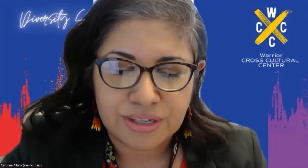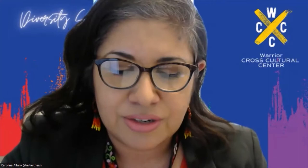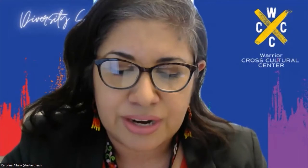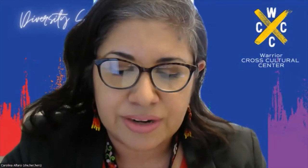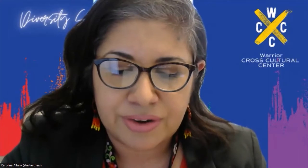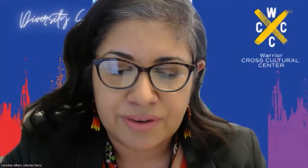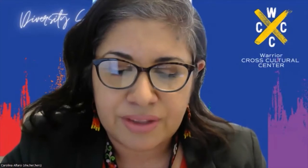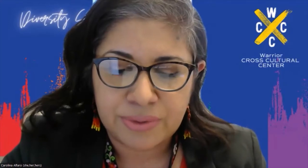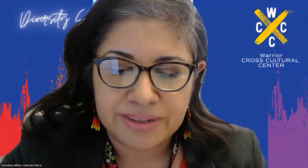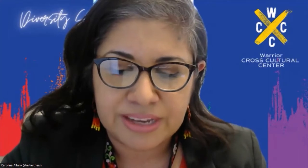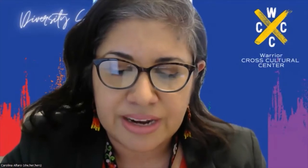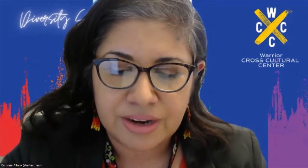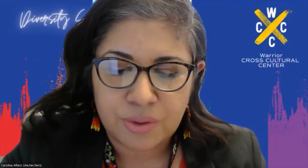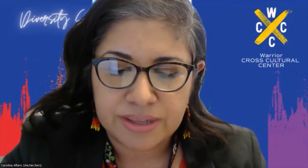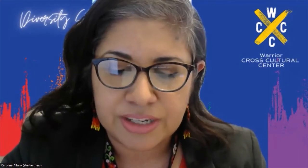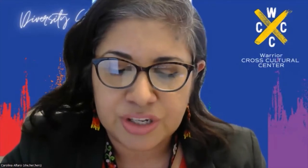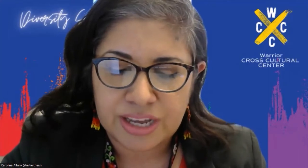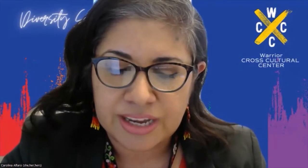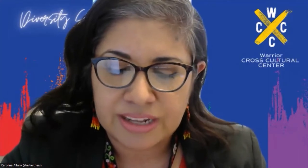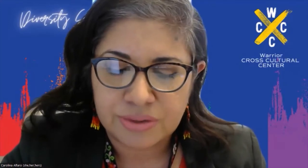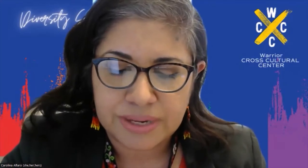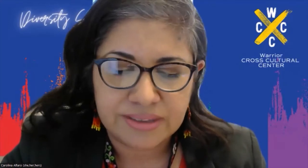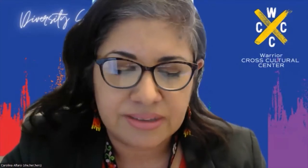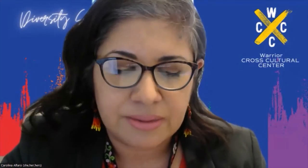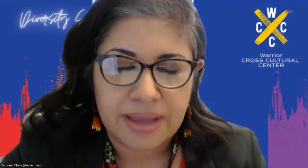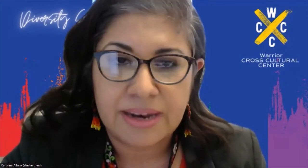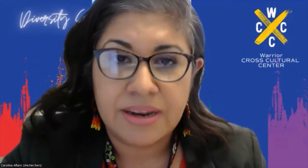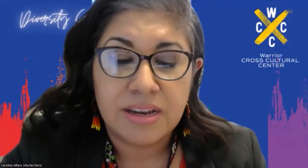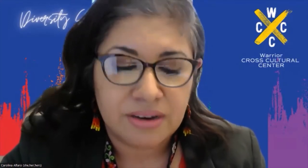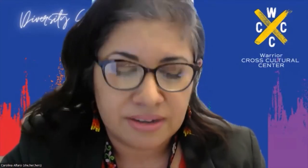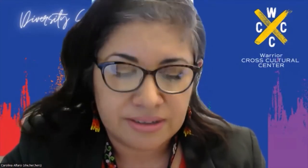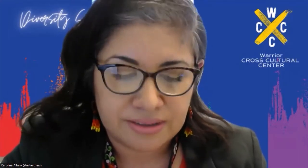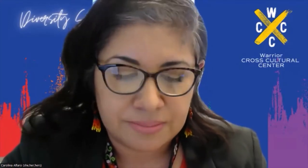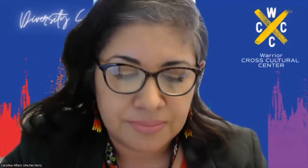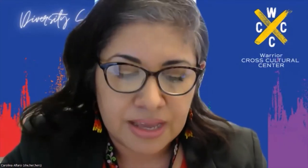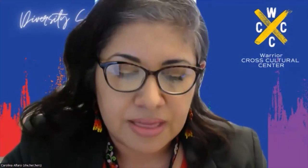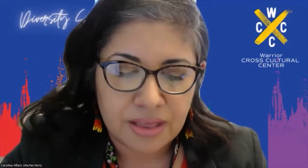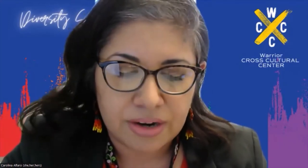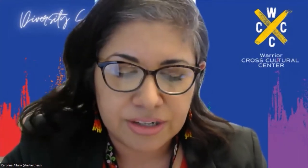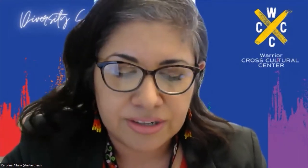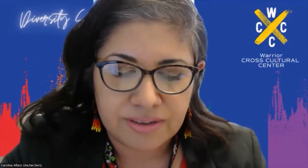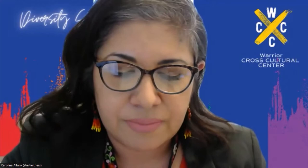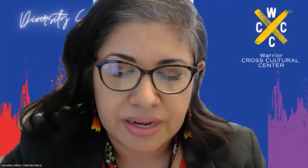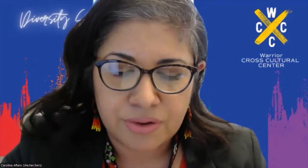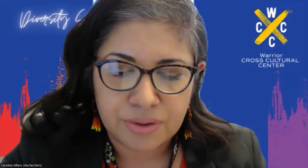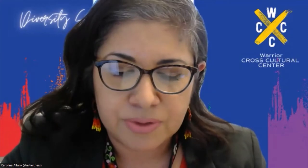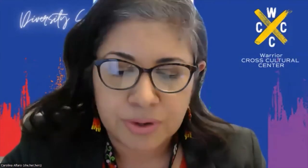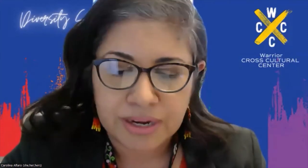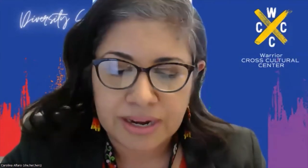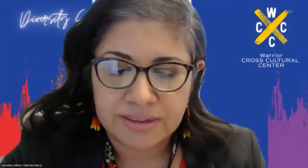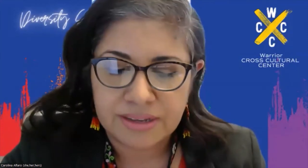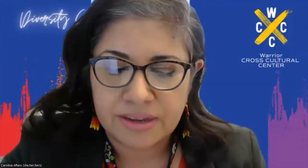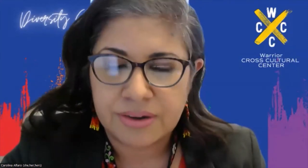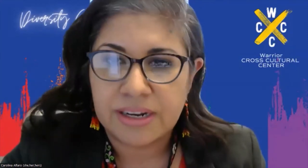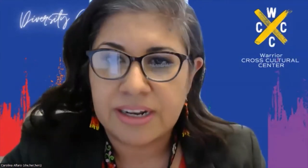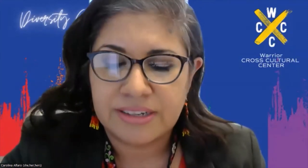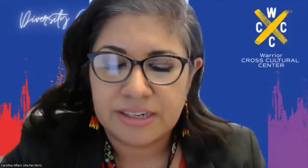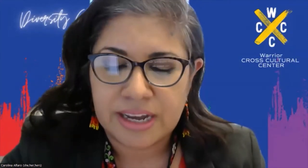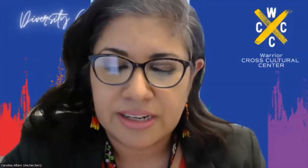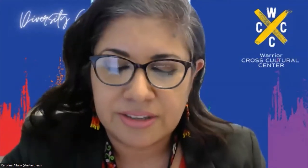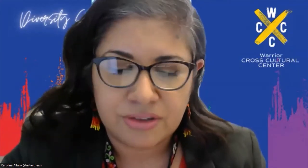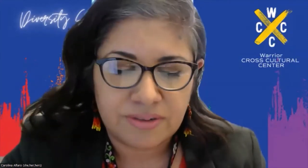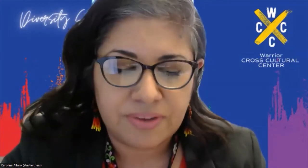and Associate Director of the Louisiana Coalition Against Racism and Nazism, the largest of many groups organized in the